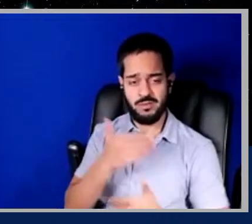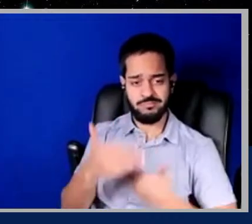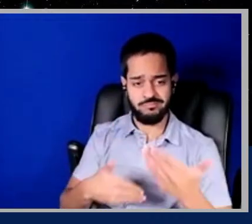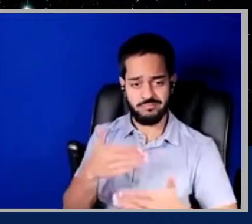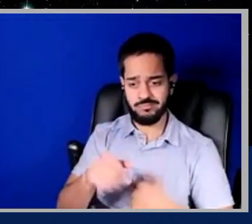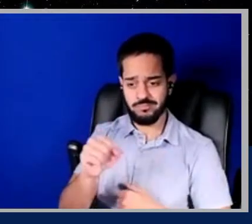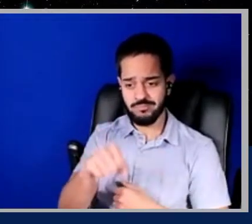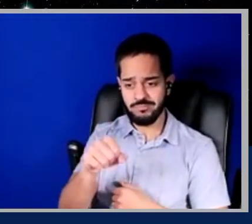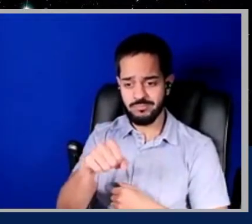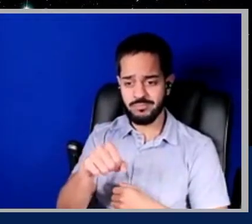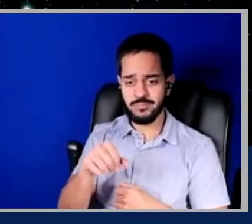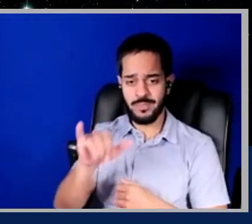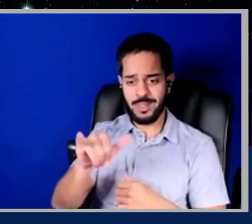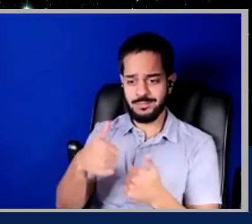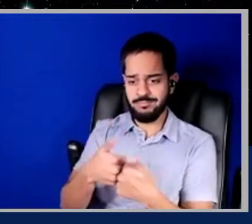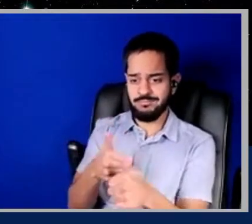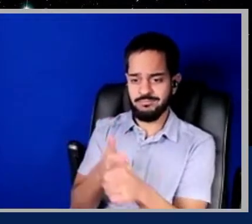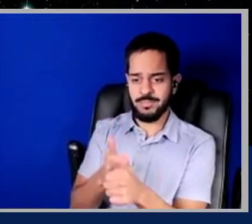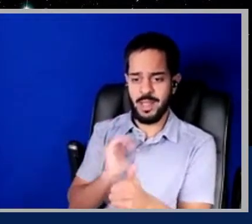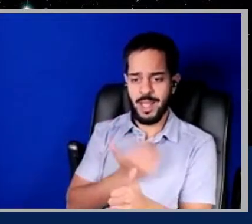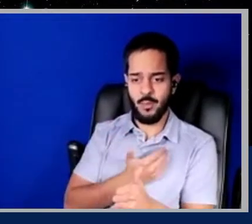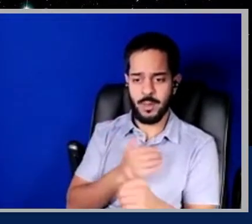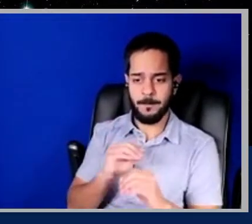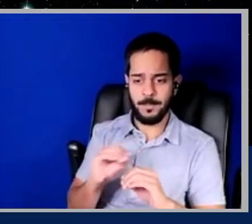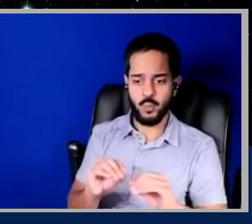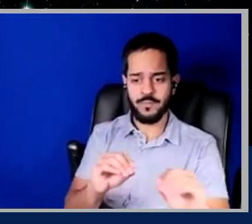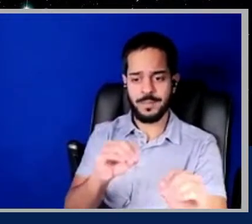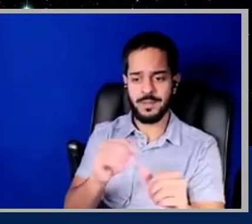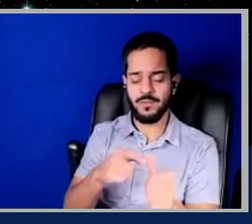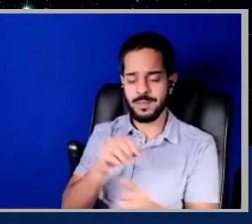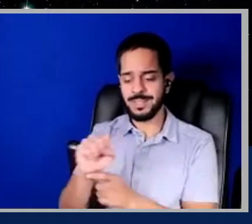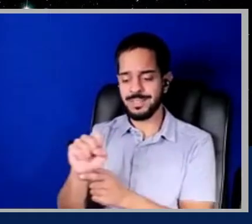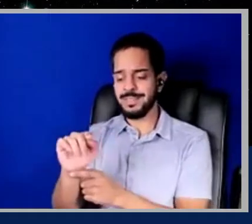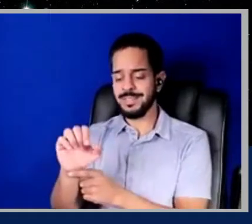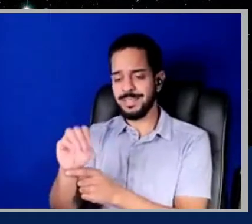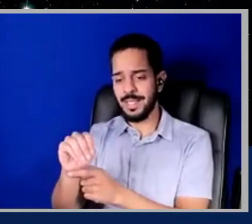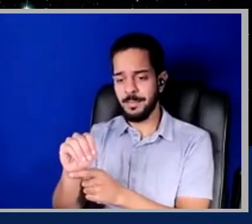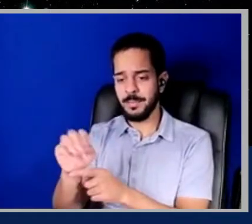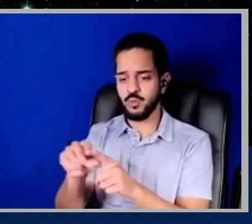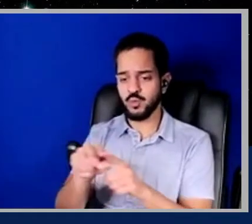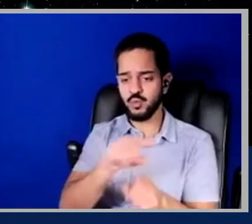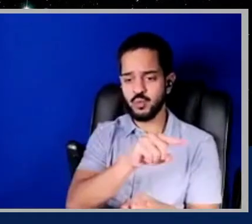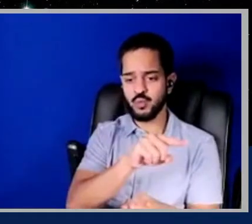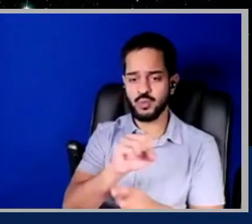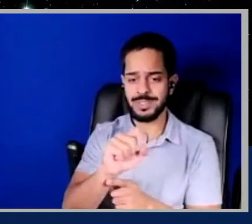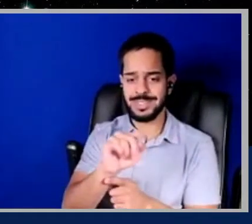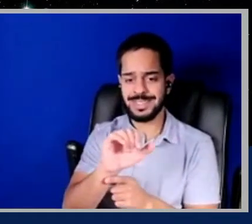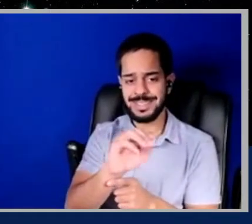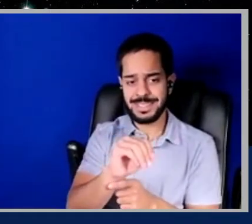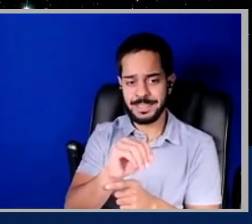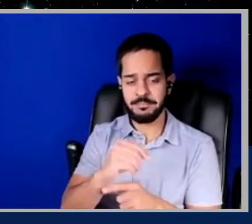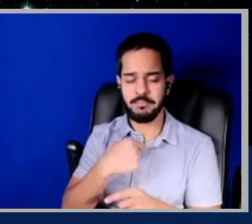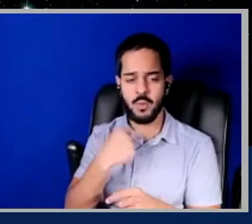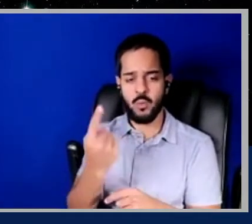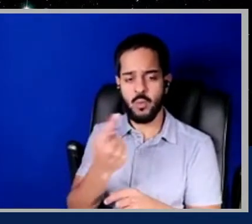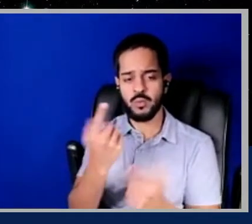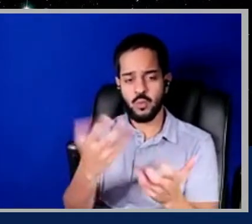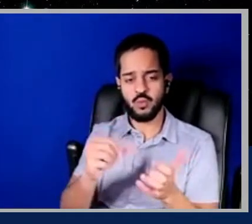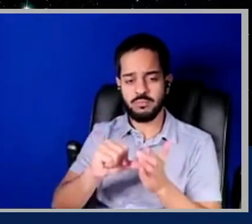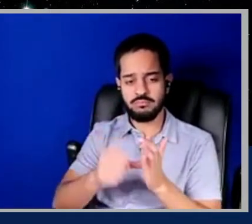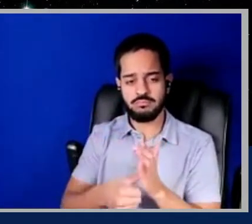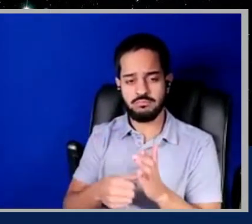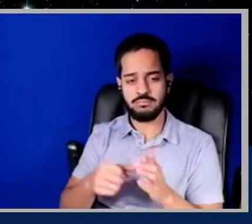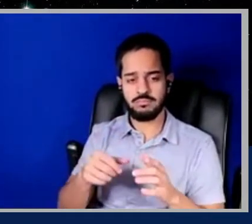the movement that some people have now from STEM to STEAM. Because I always try to just emphasize that the act of